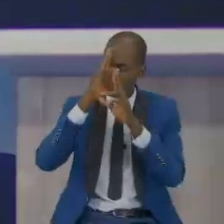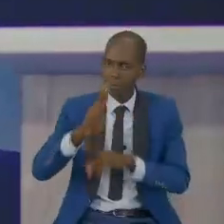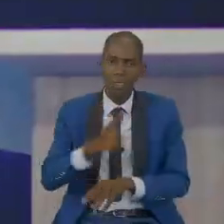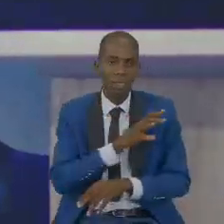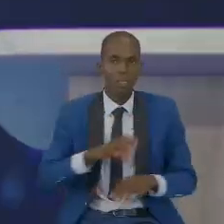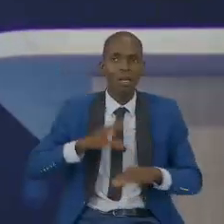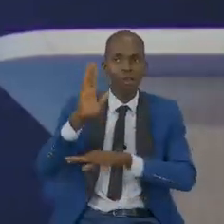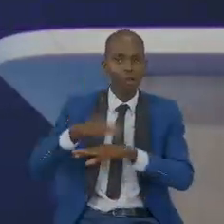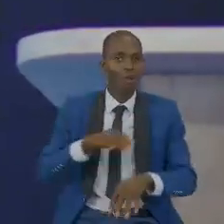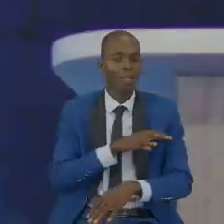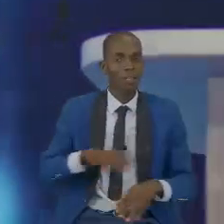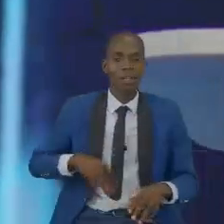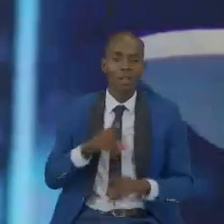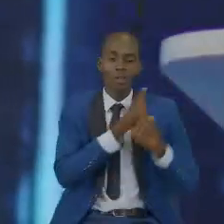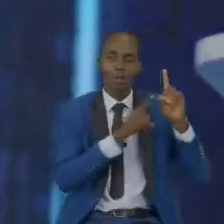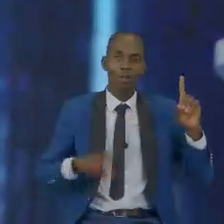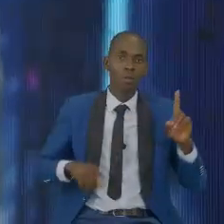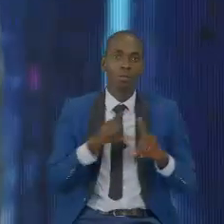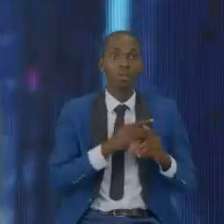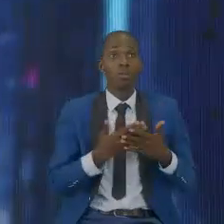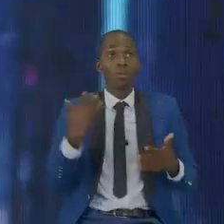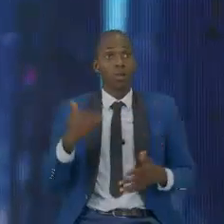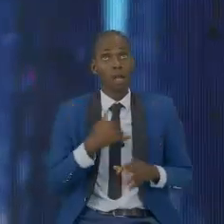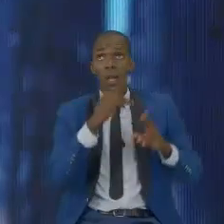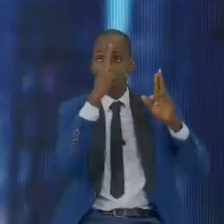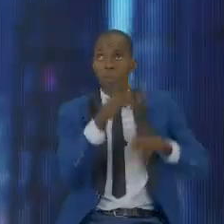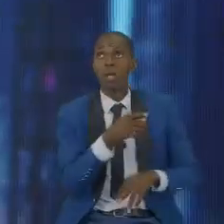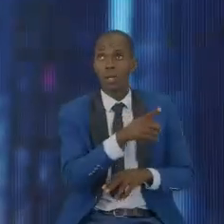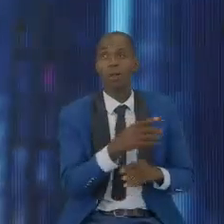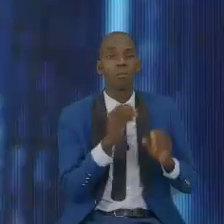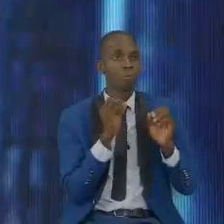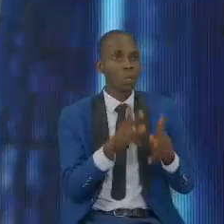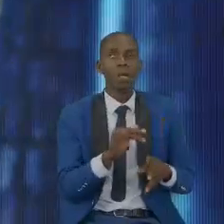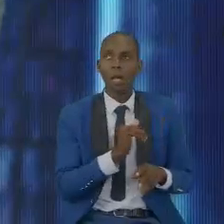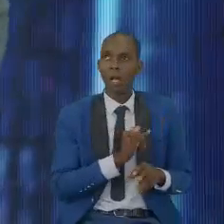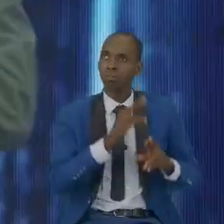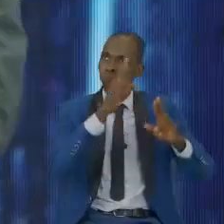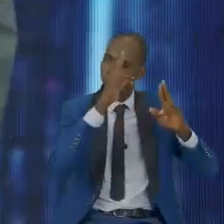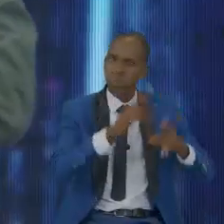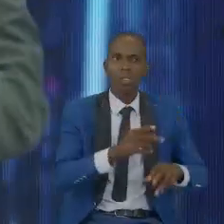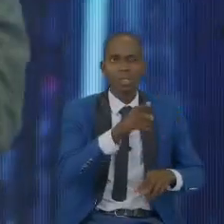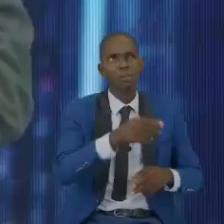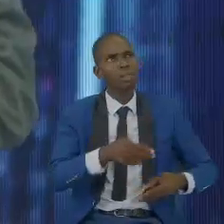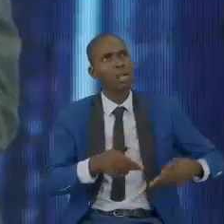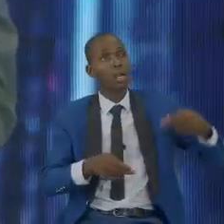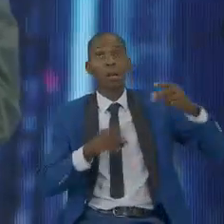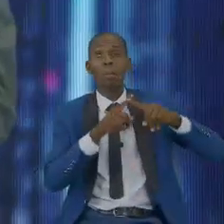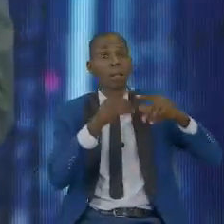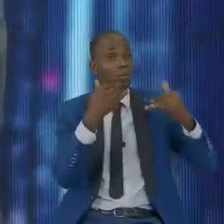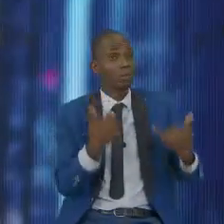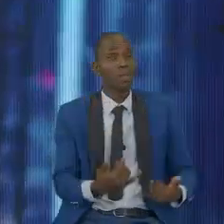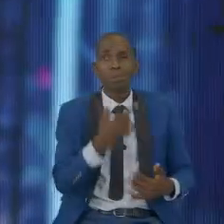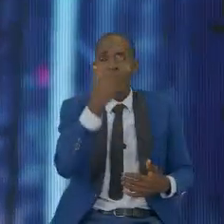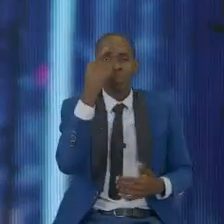Okay, I used to call him Lord. I used to respect him. I used to put him him high there, but now because he